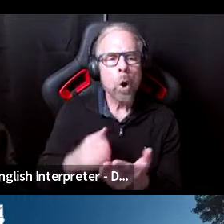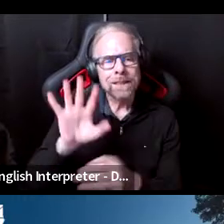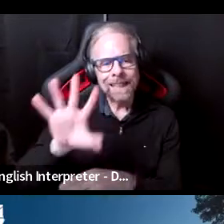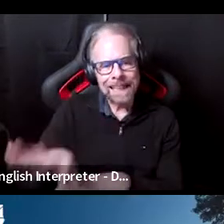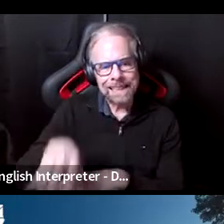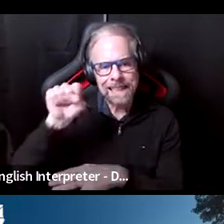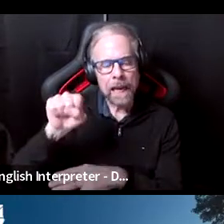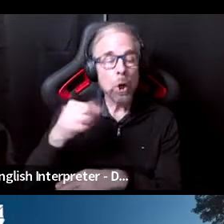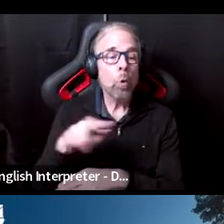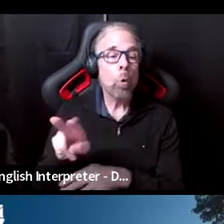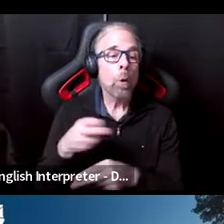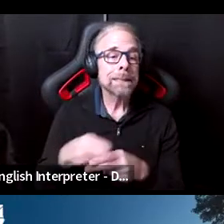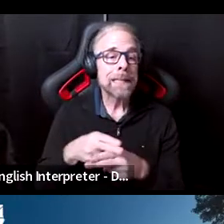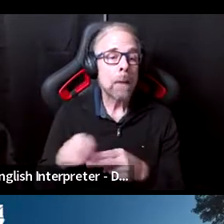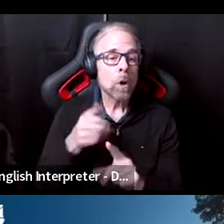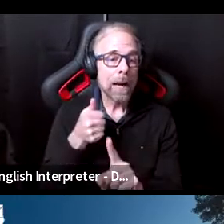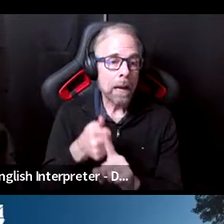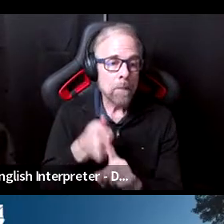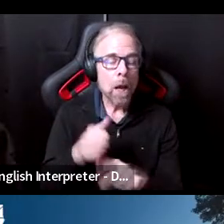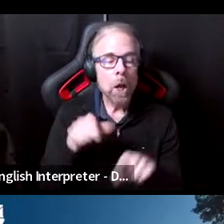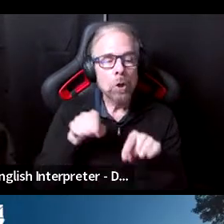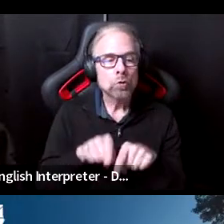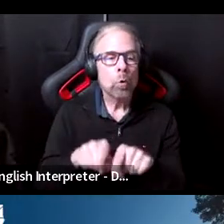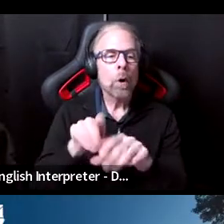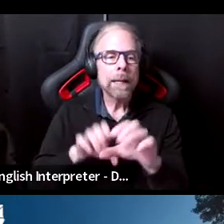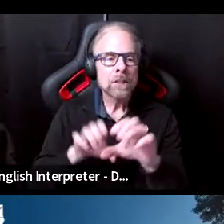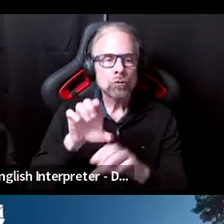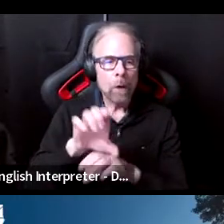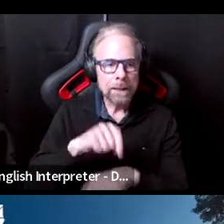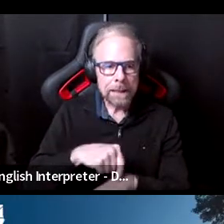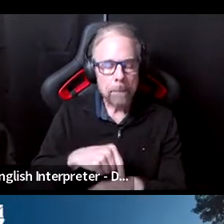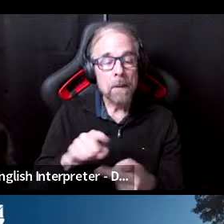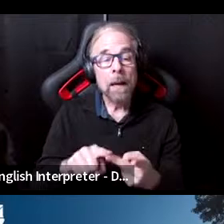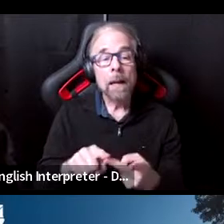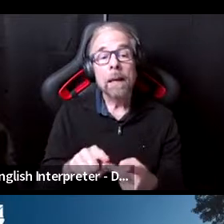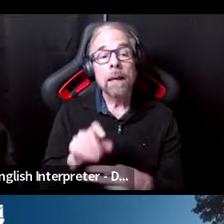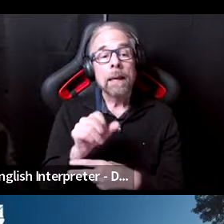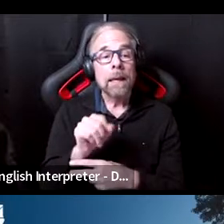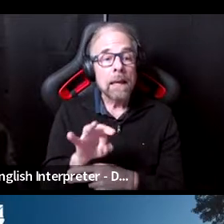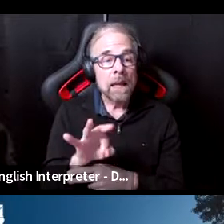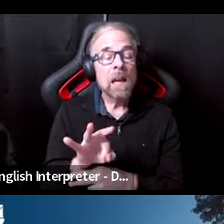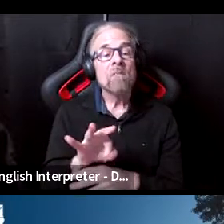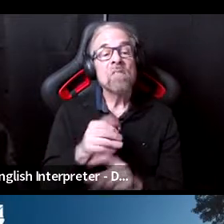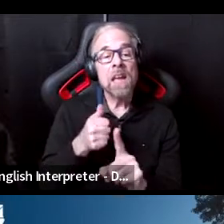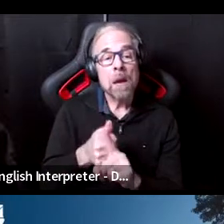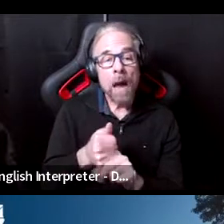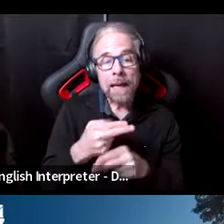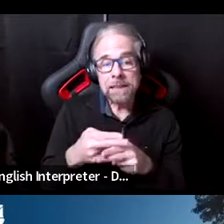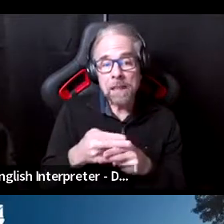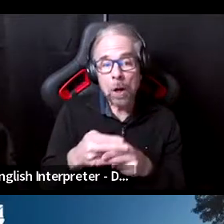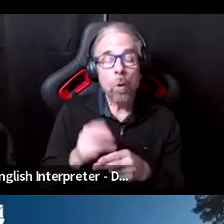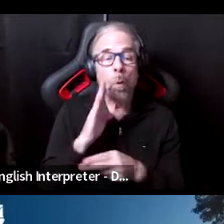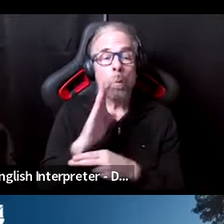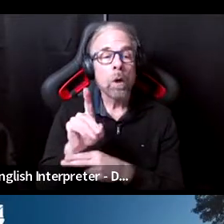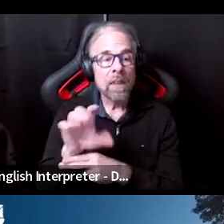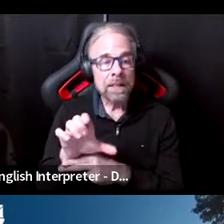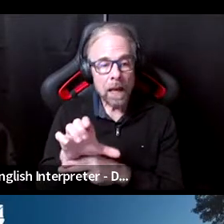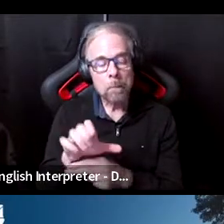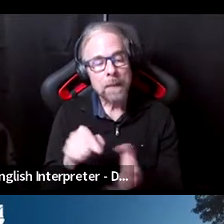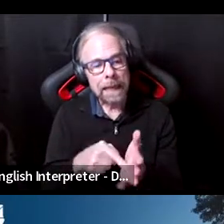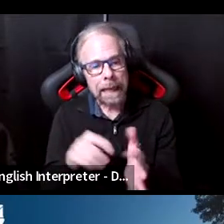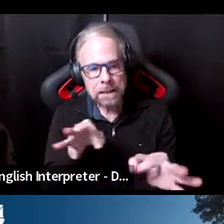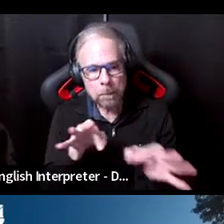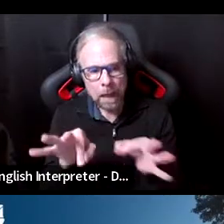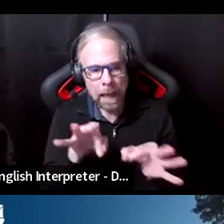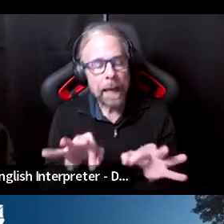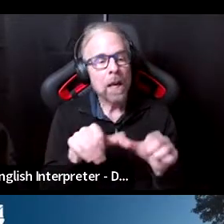or temporarily impacted during construction? And if the impact is temporary, will the document indicate the duration and